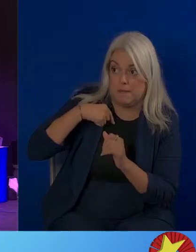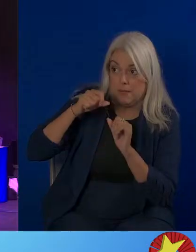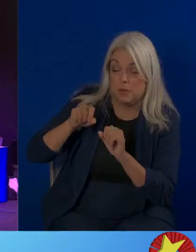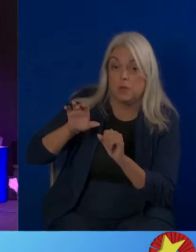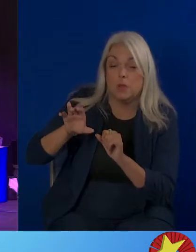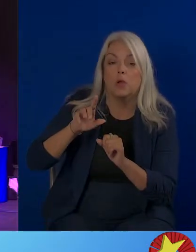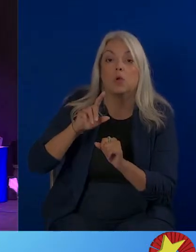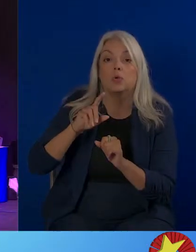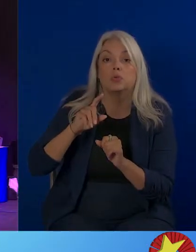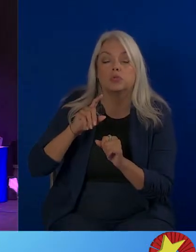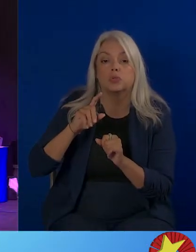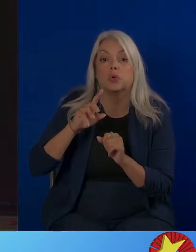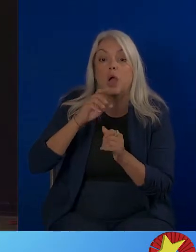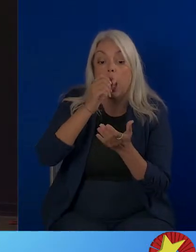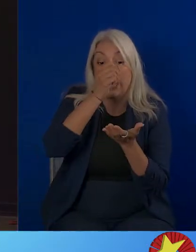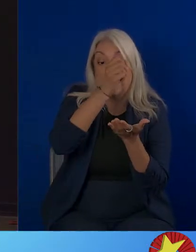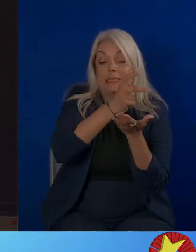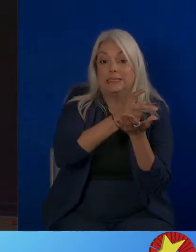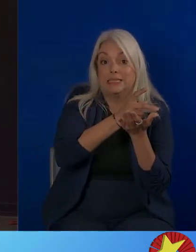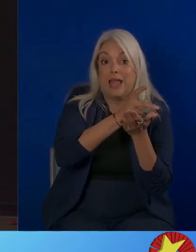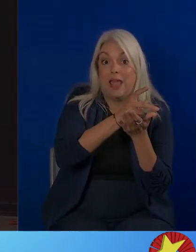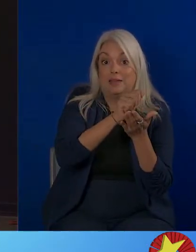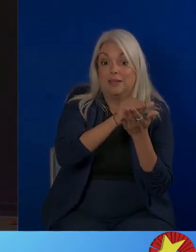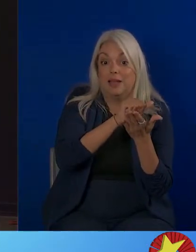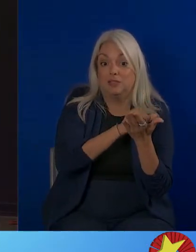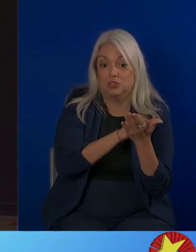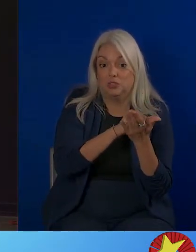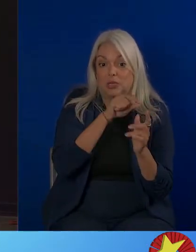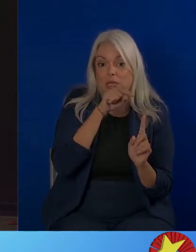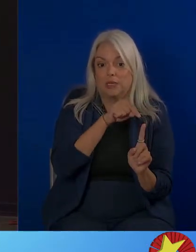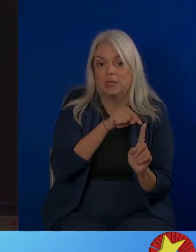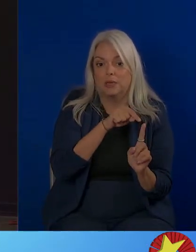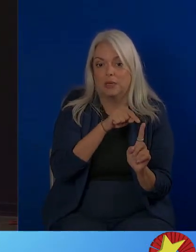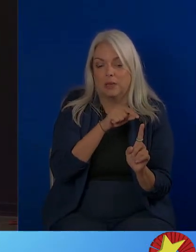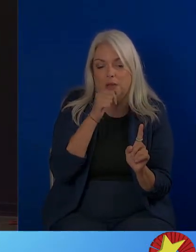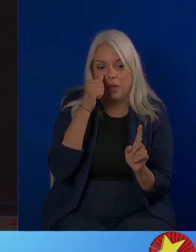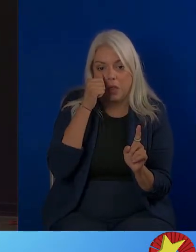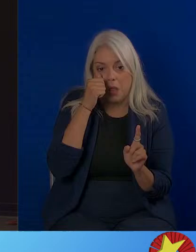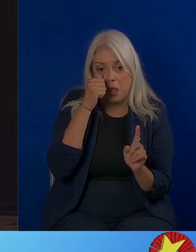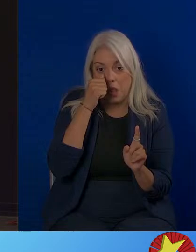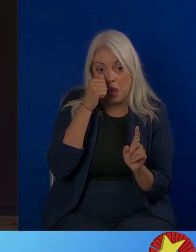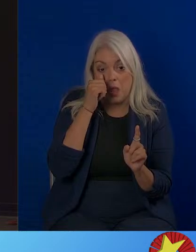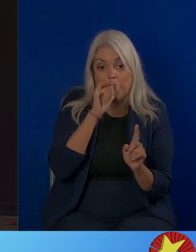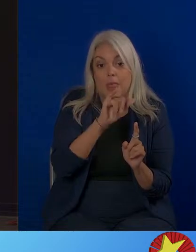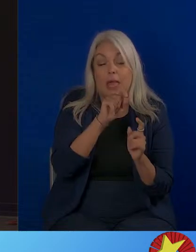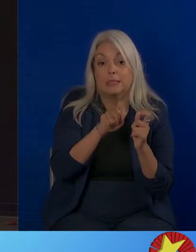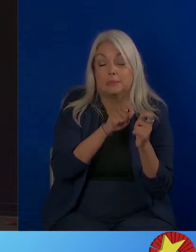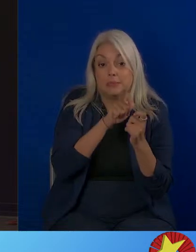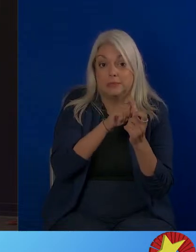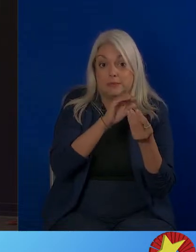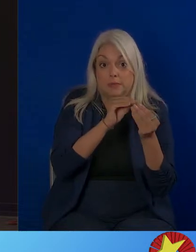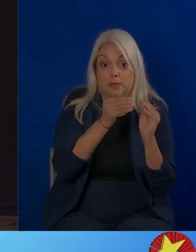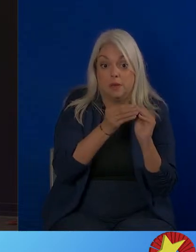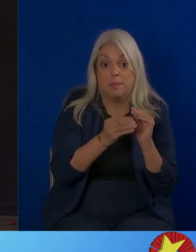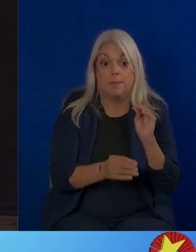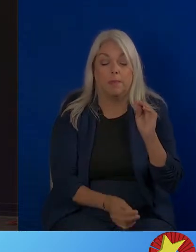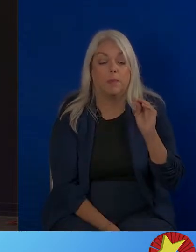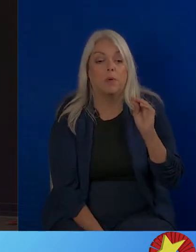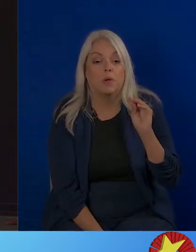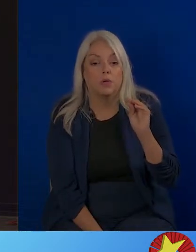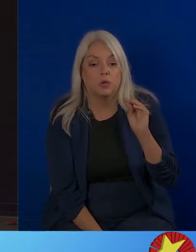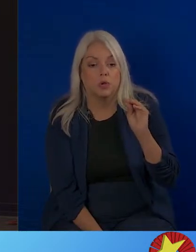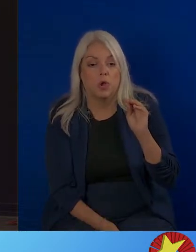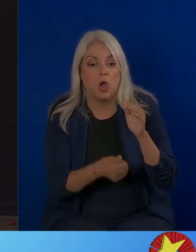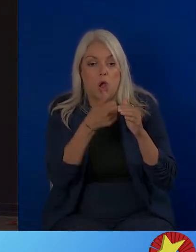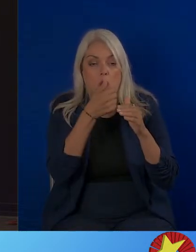So in talking of the consent agenda, it is only those specific numbers that Brittany read off